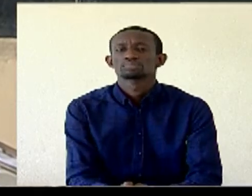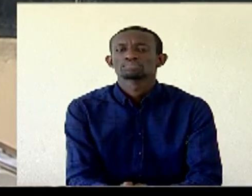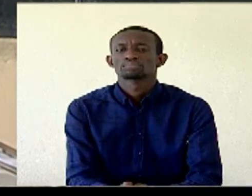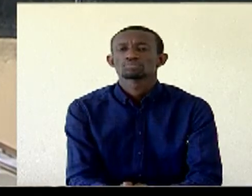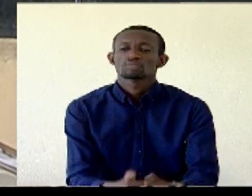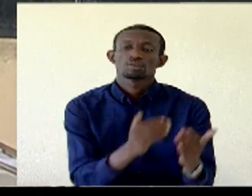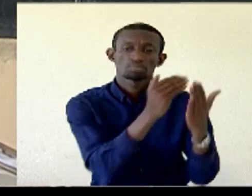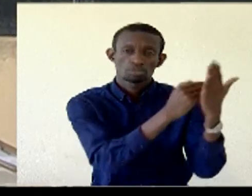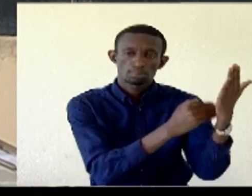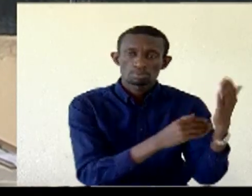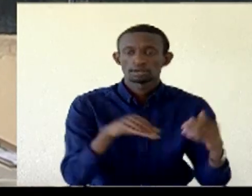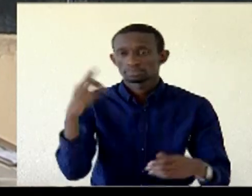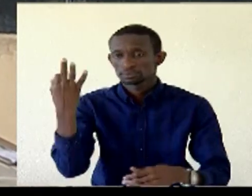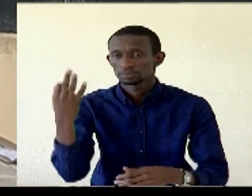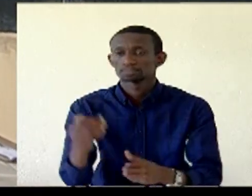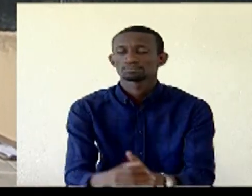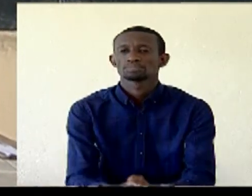and then we have the tertiary.